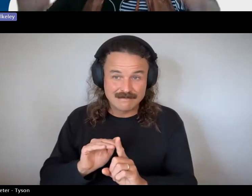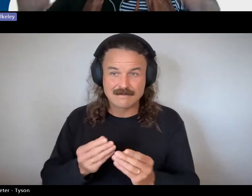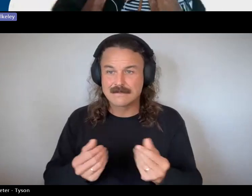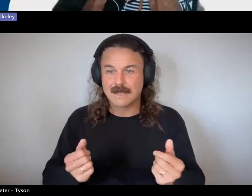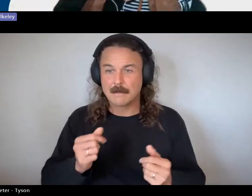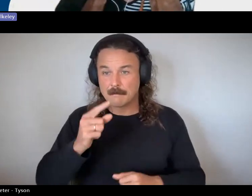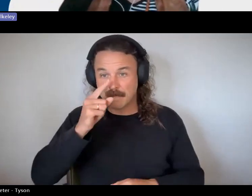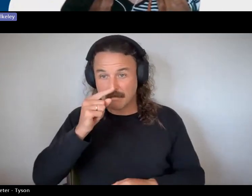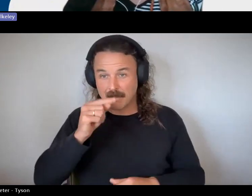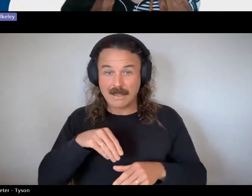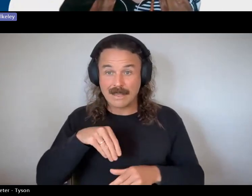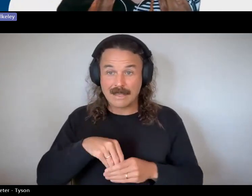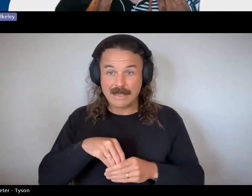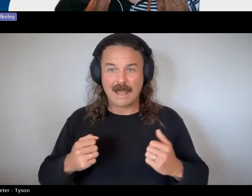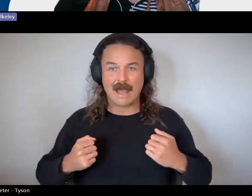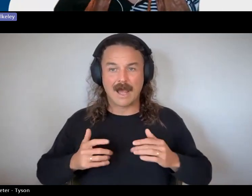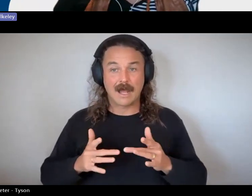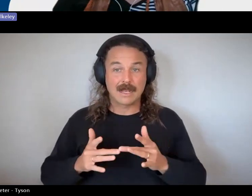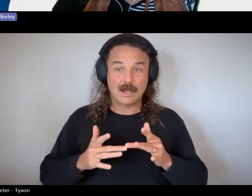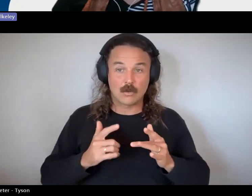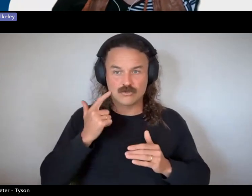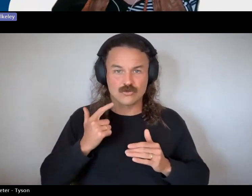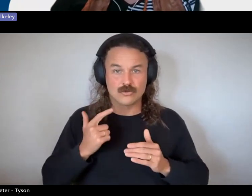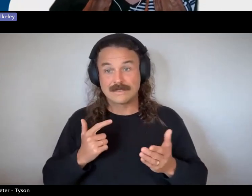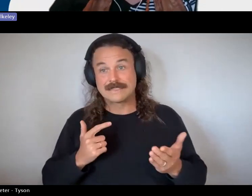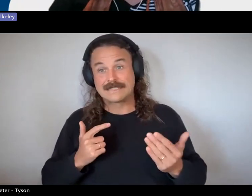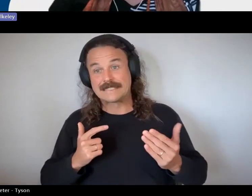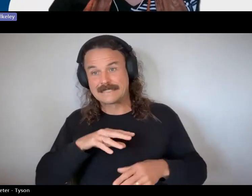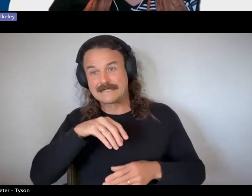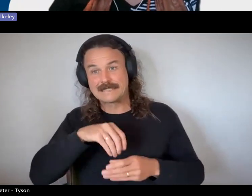try and address some of those gaps.